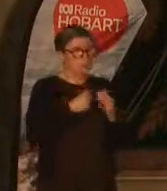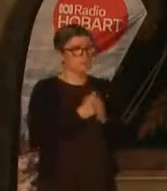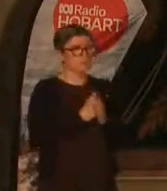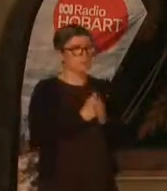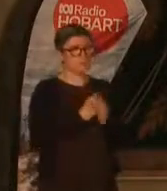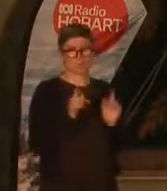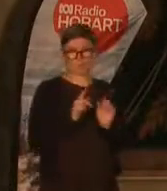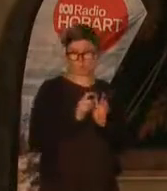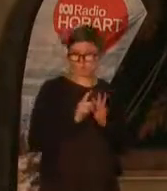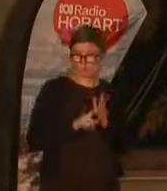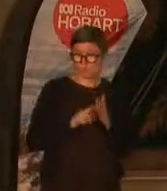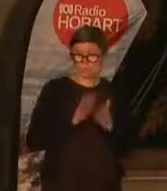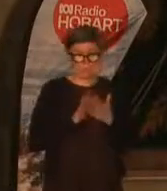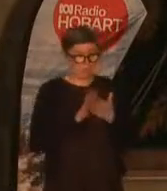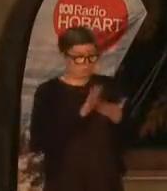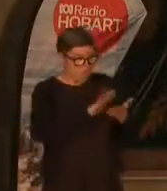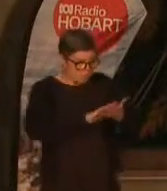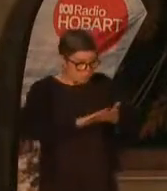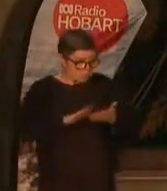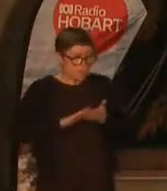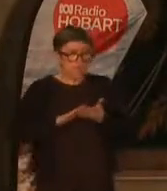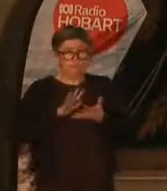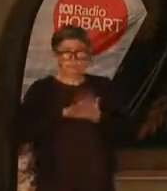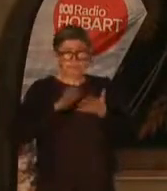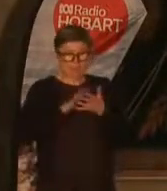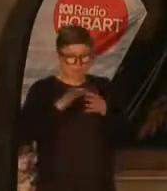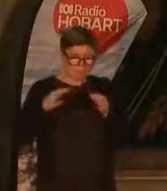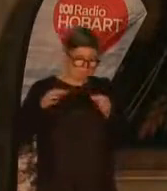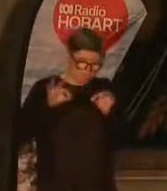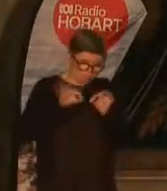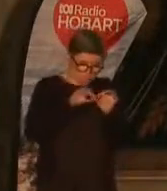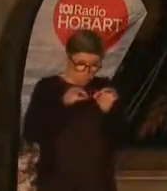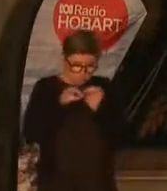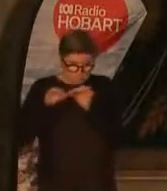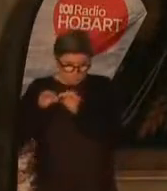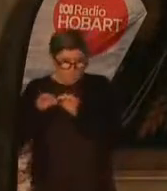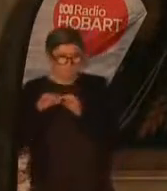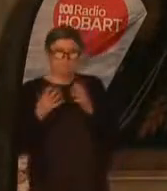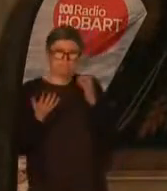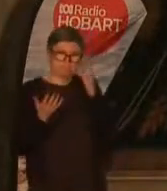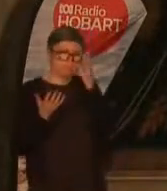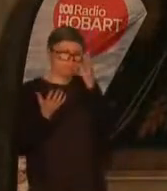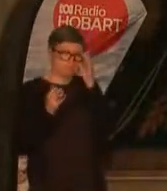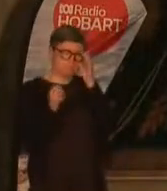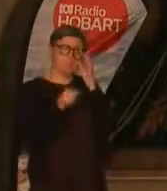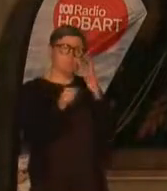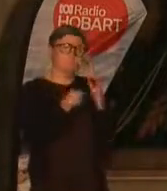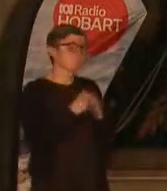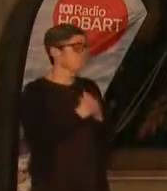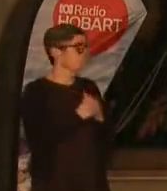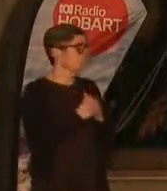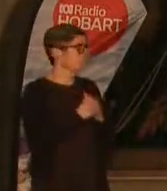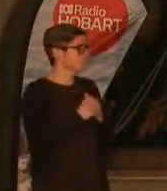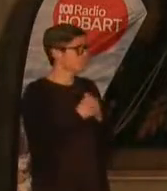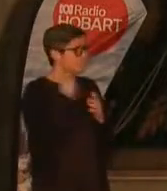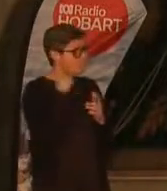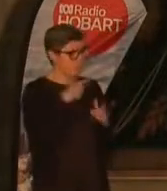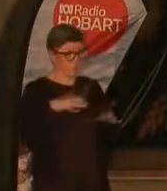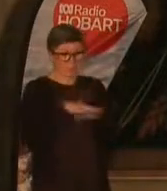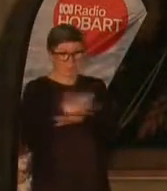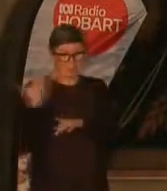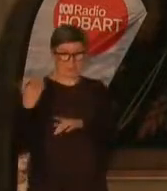what to do with them when you get the shell off the weed and all that sort of thing. So yeah, I think you did a great job,